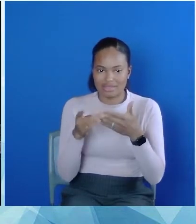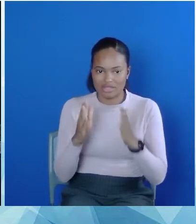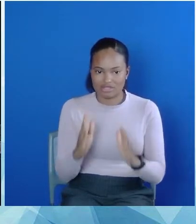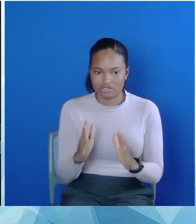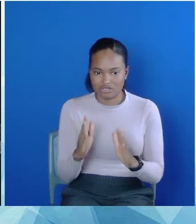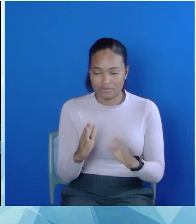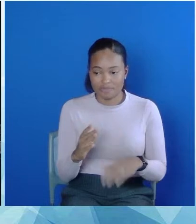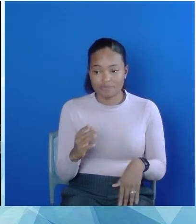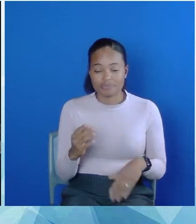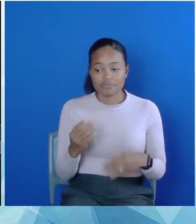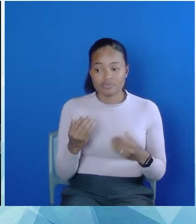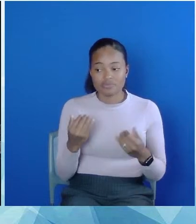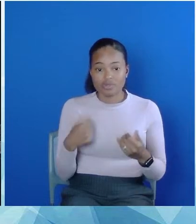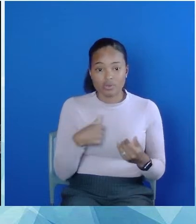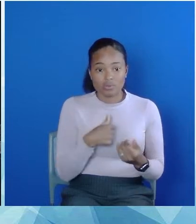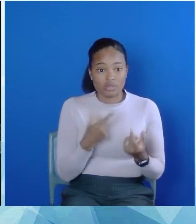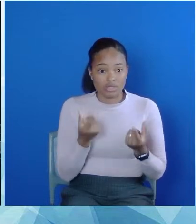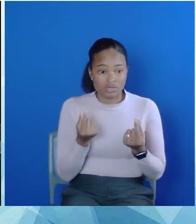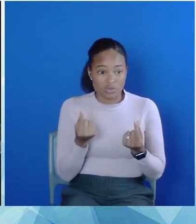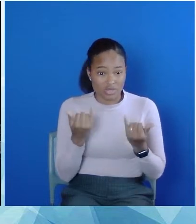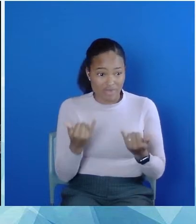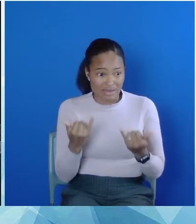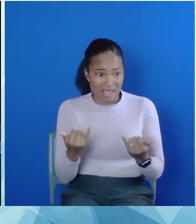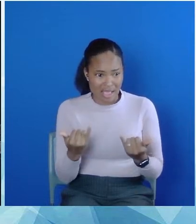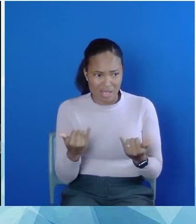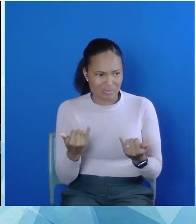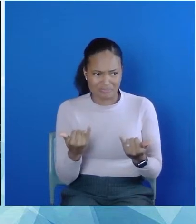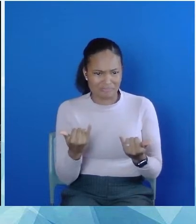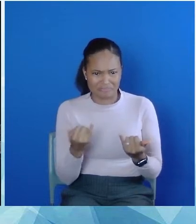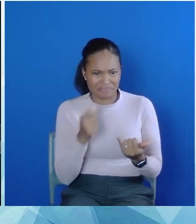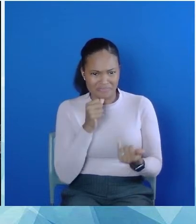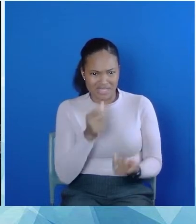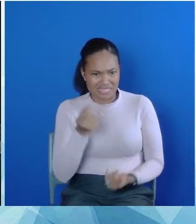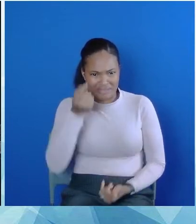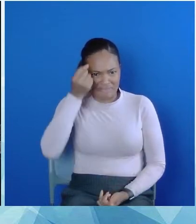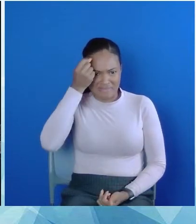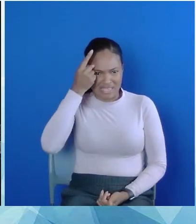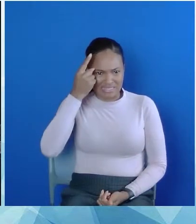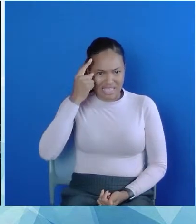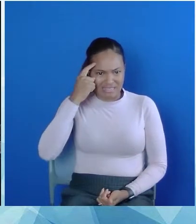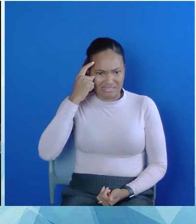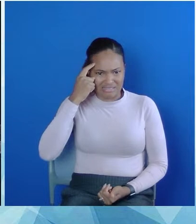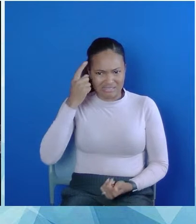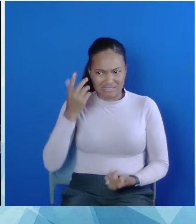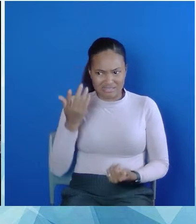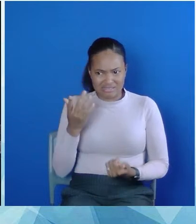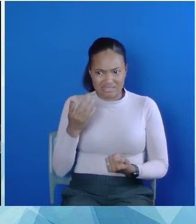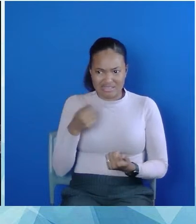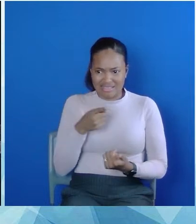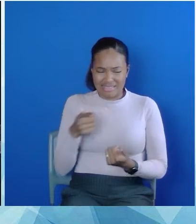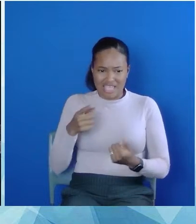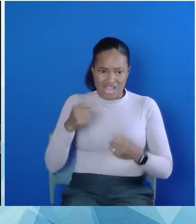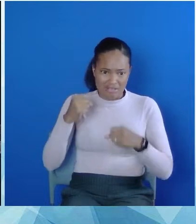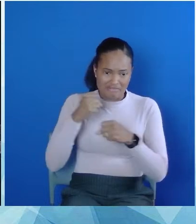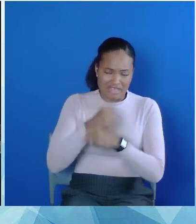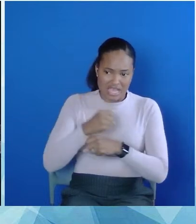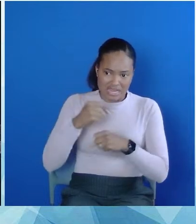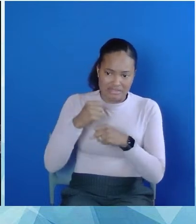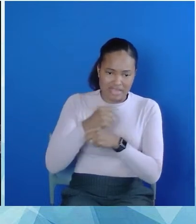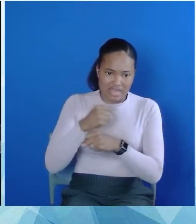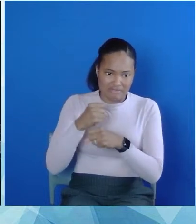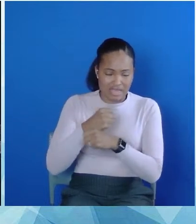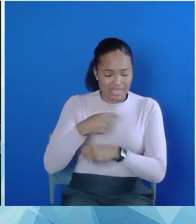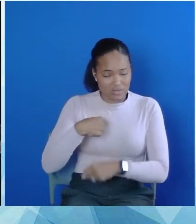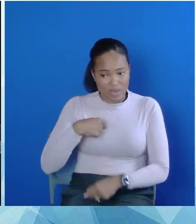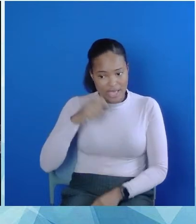is makes no sense. It's reactive. And they're fighting a really tough fight. So my hat's off to